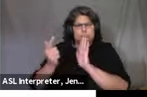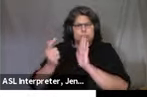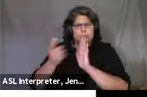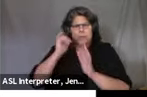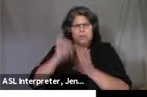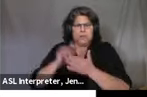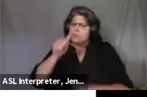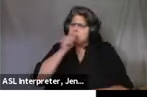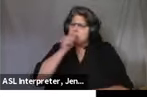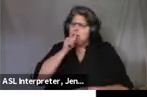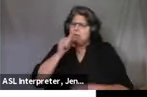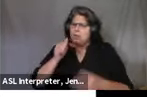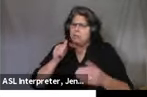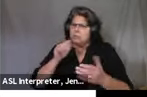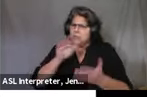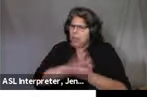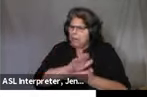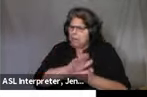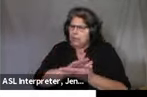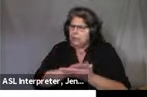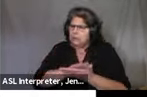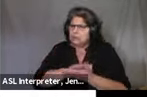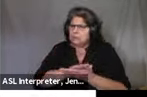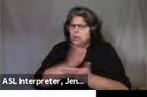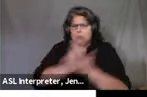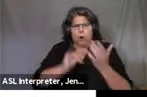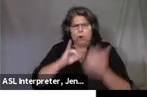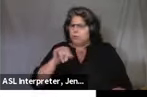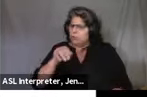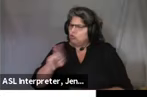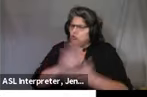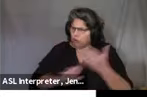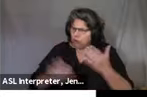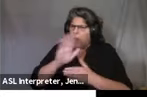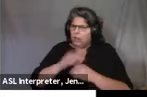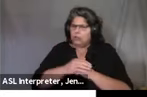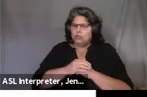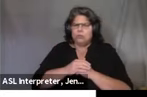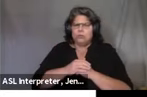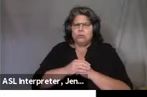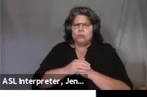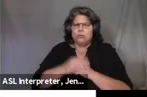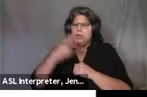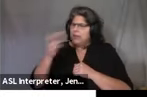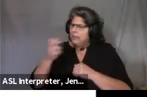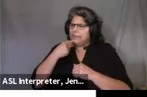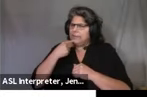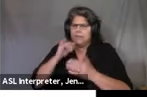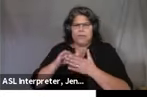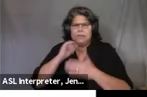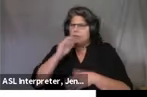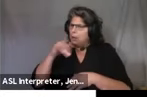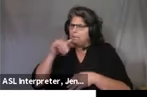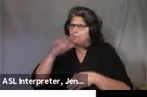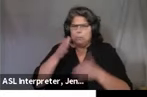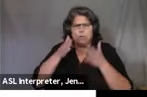private campus, that's part of the junior college. He maintained that's not a public